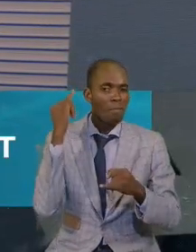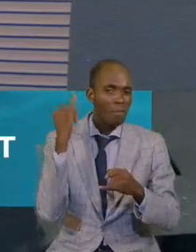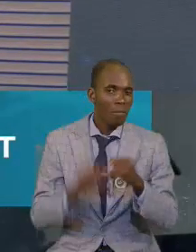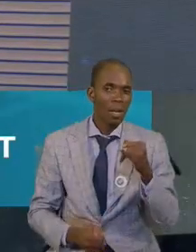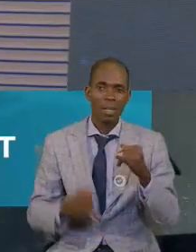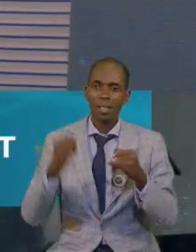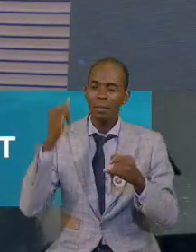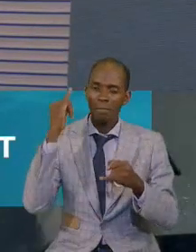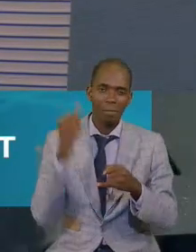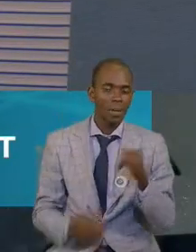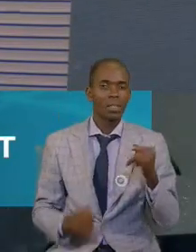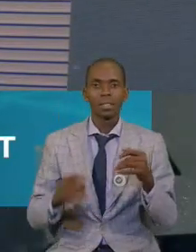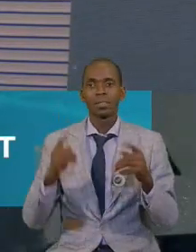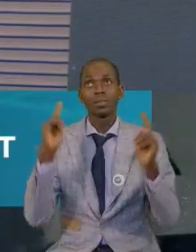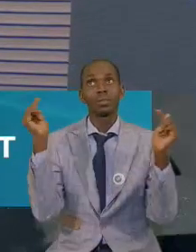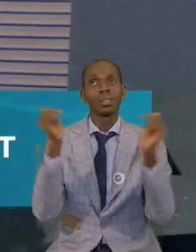Final triumph.